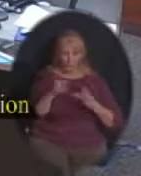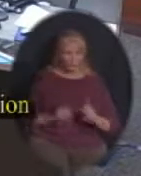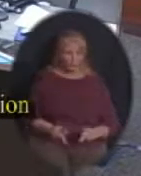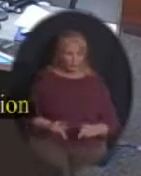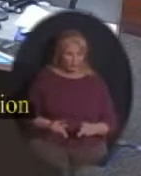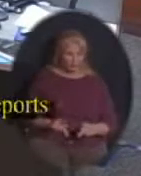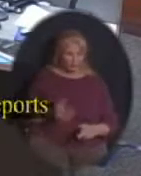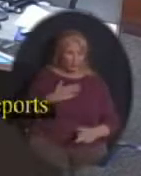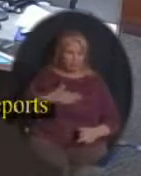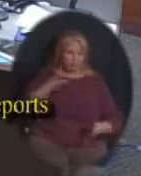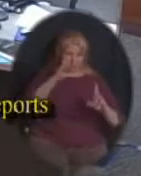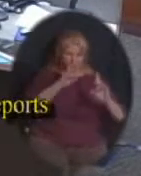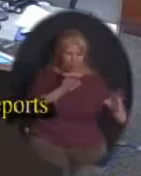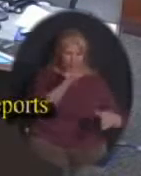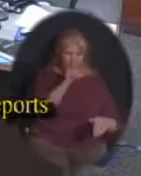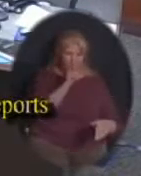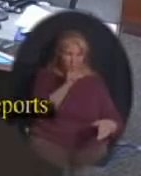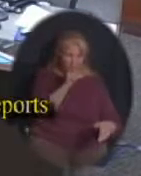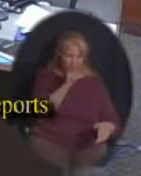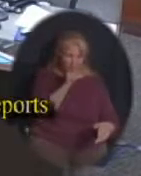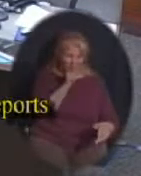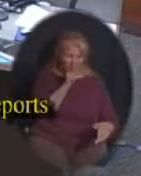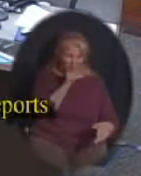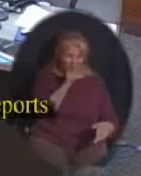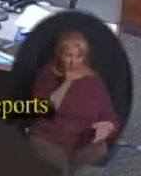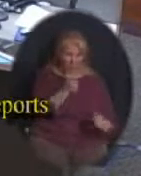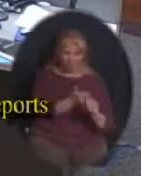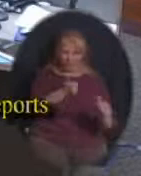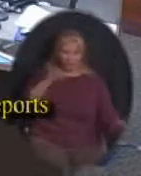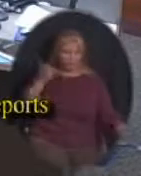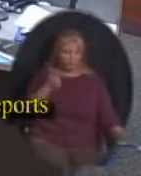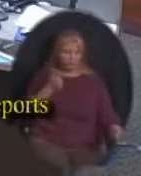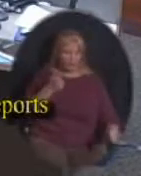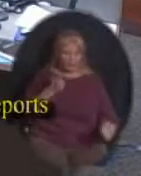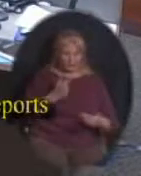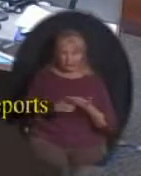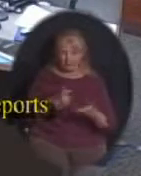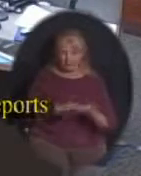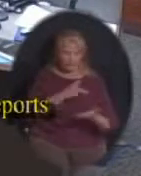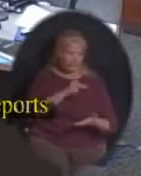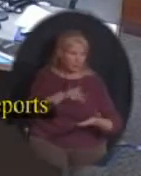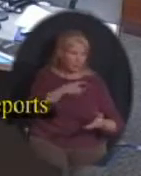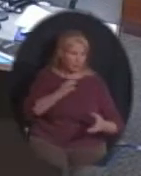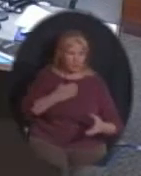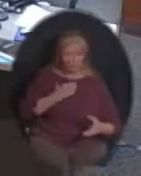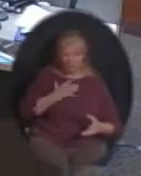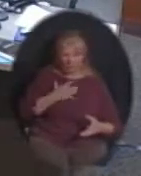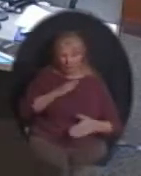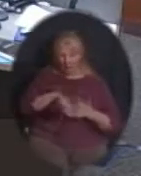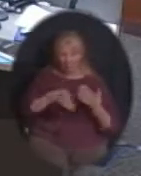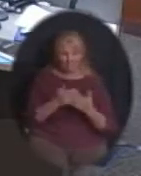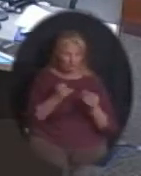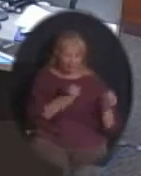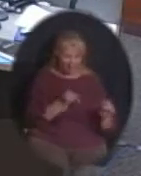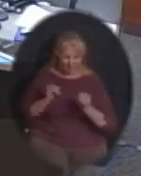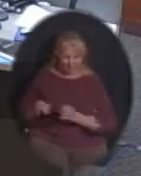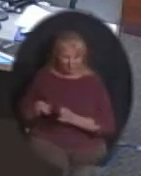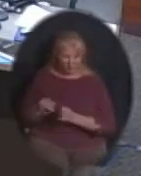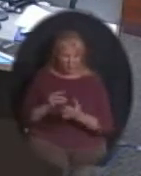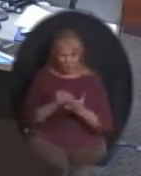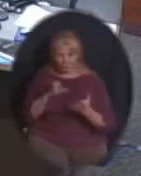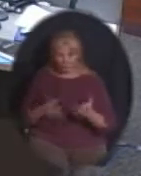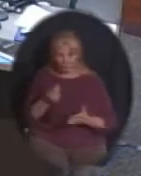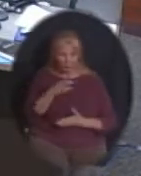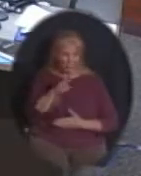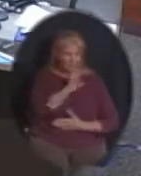we ask that speakers refrain from discussing personal complaints involving individual staff members or students. Those speaking are advised that